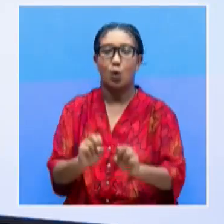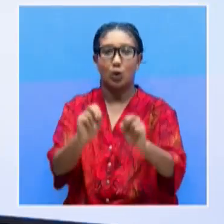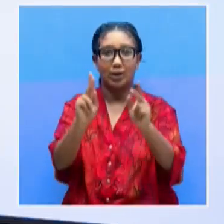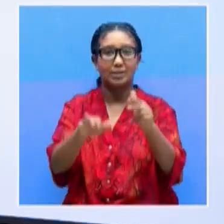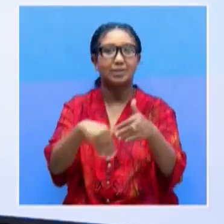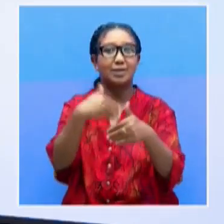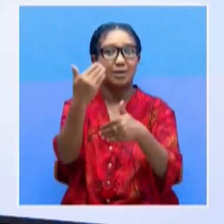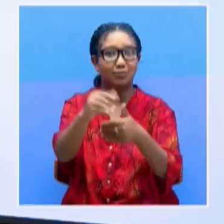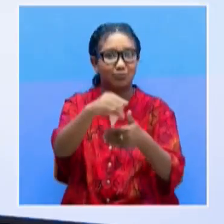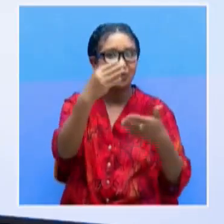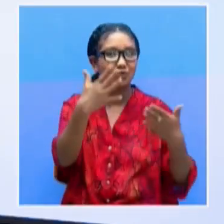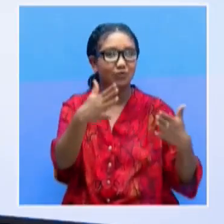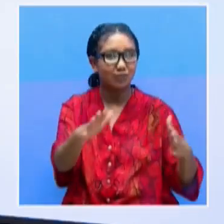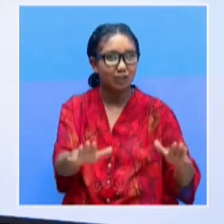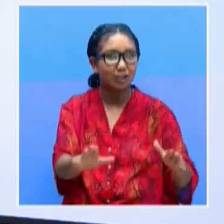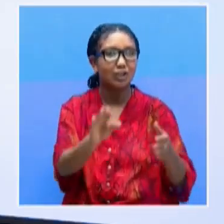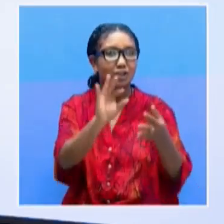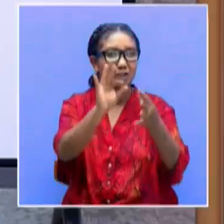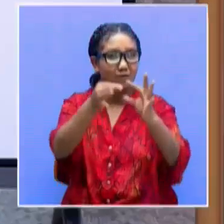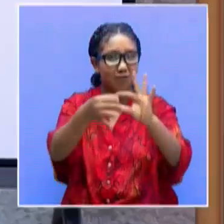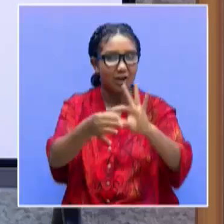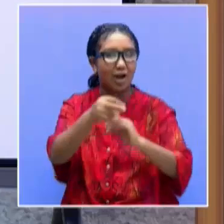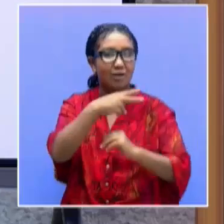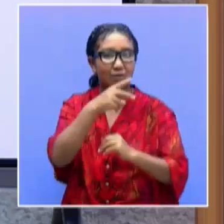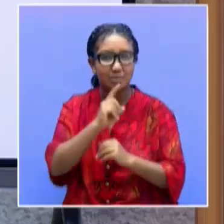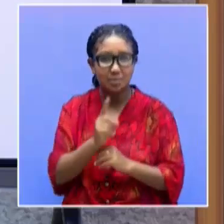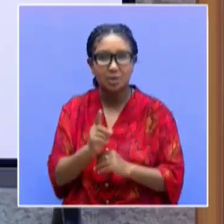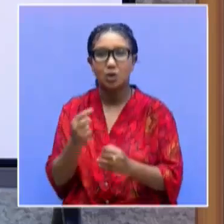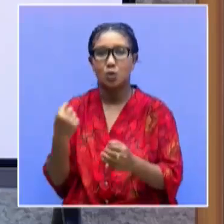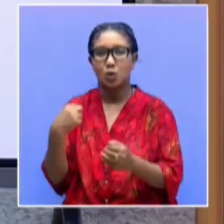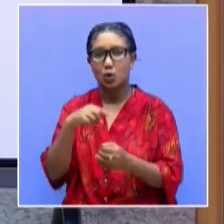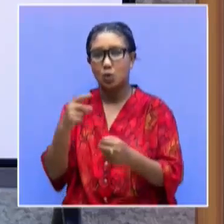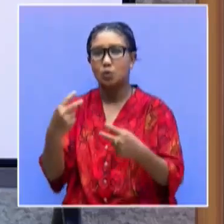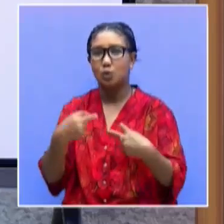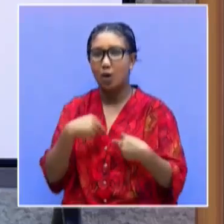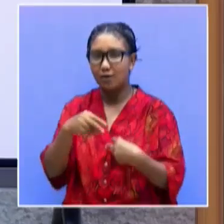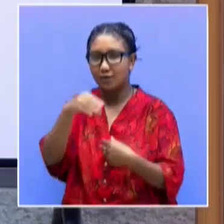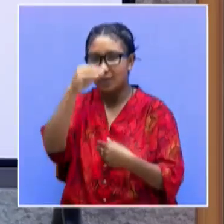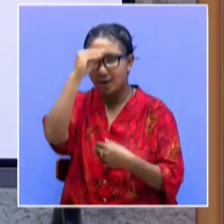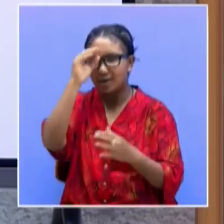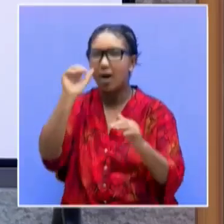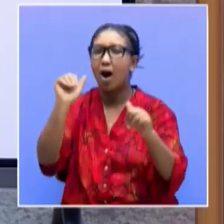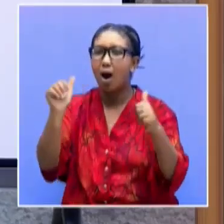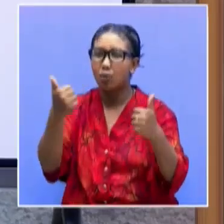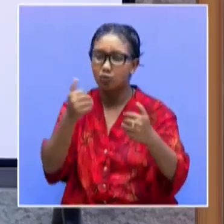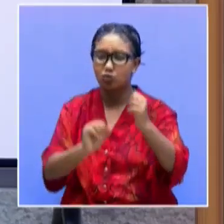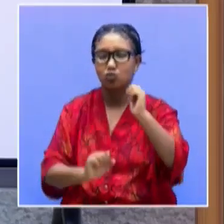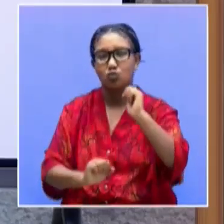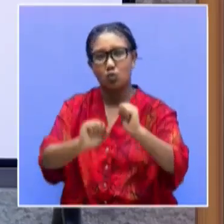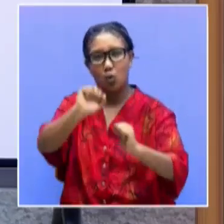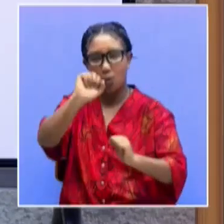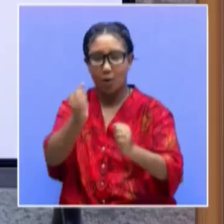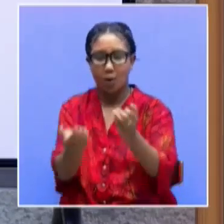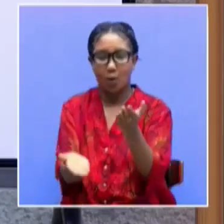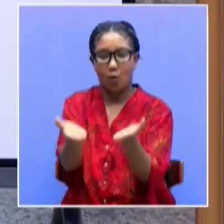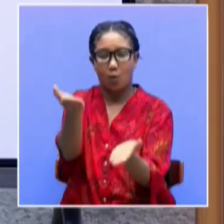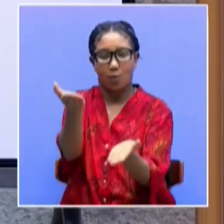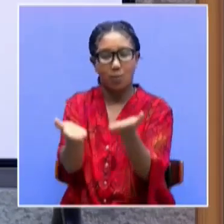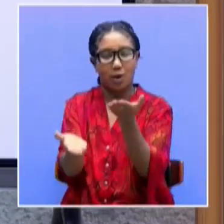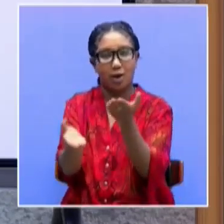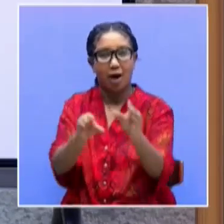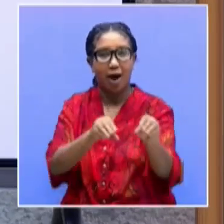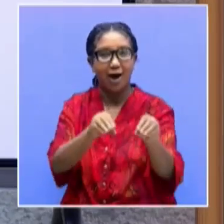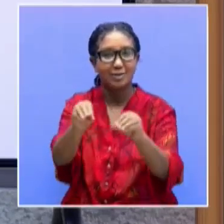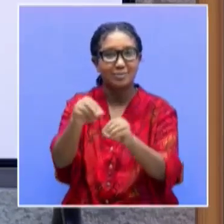then after that, after we define an adverb, we also have seen how to compare an action